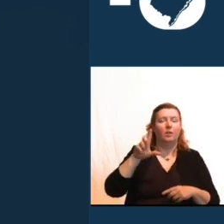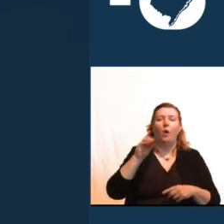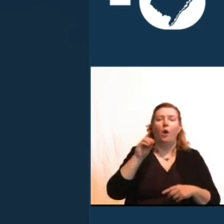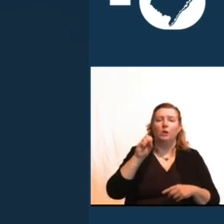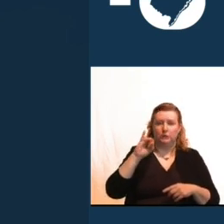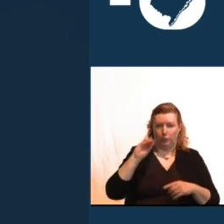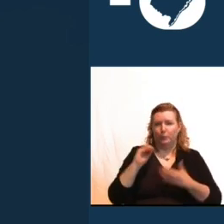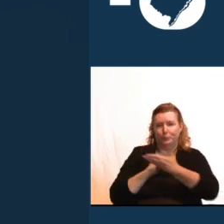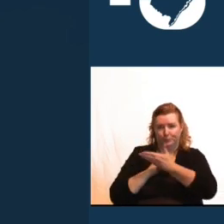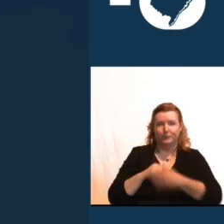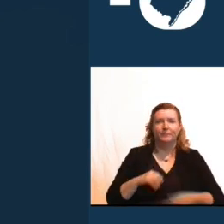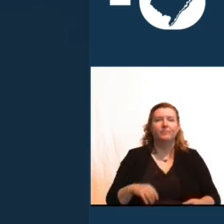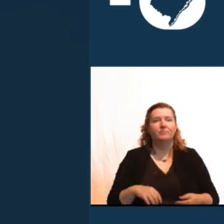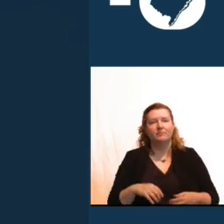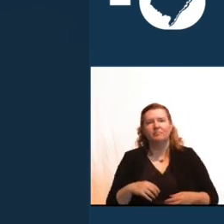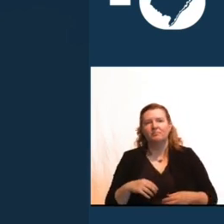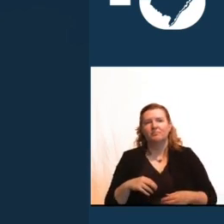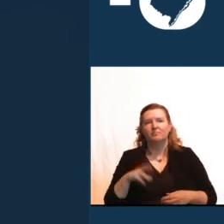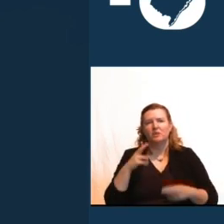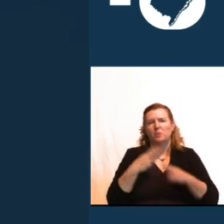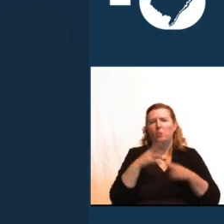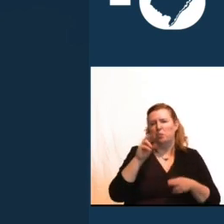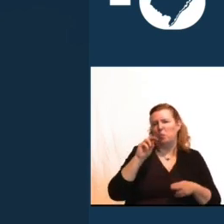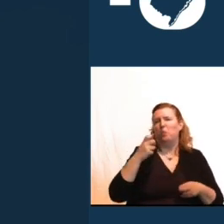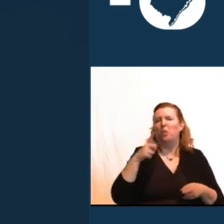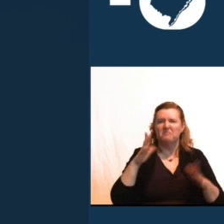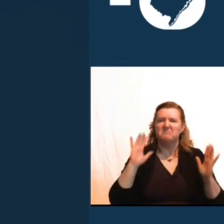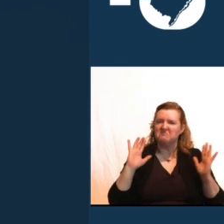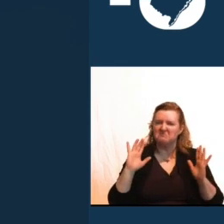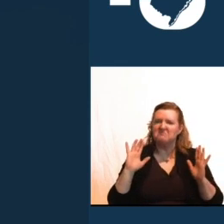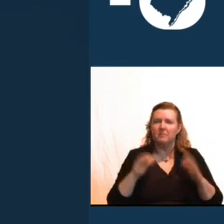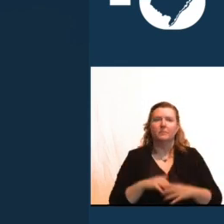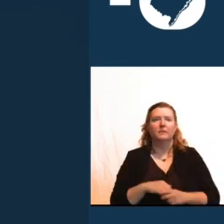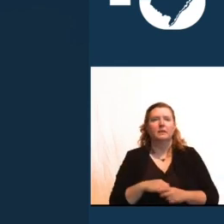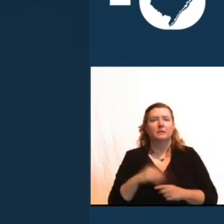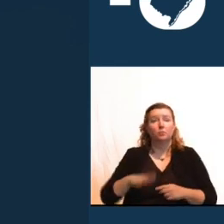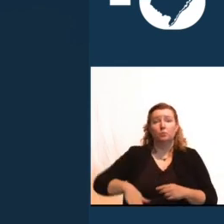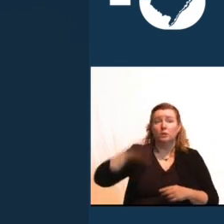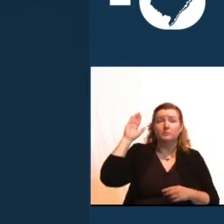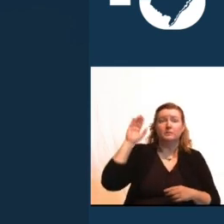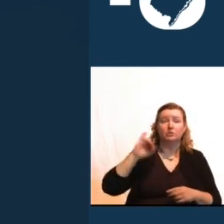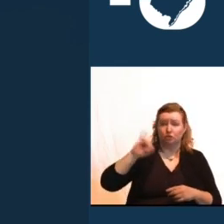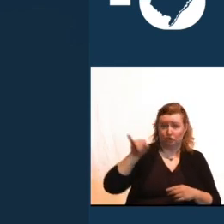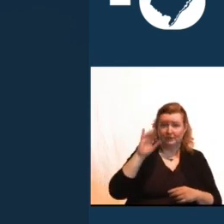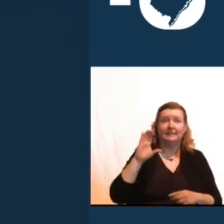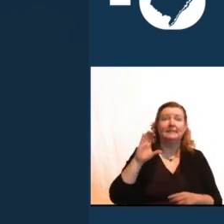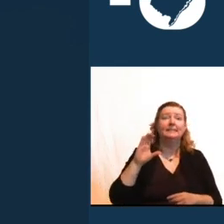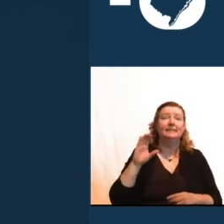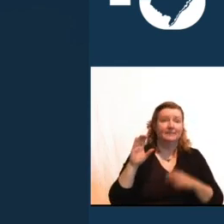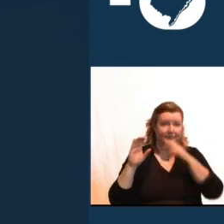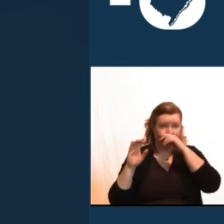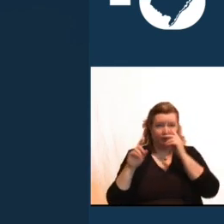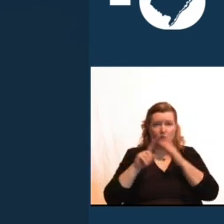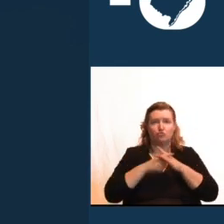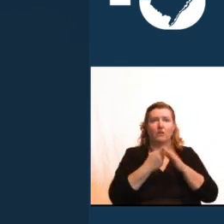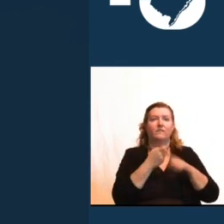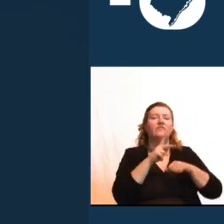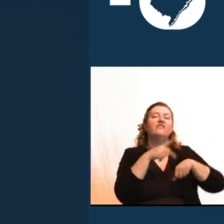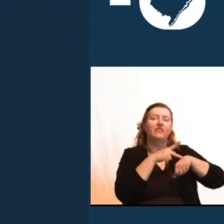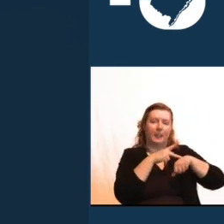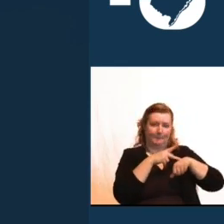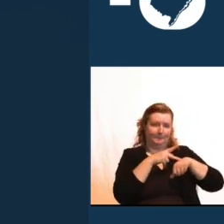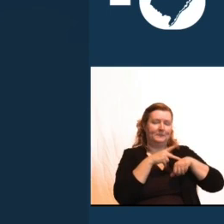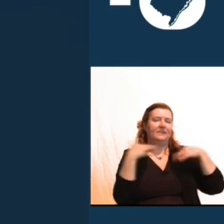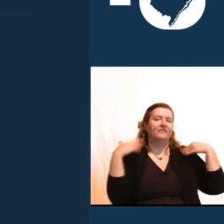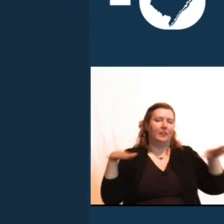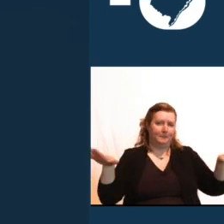to this country at the age of 4 with his father from their native Philippines. A standout wrestler at St. Peter's